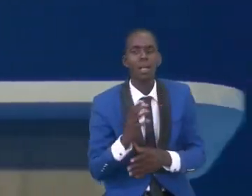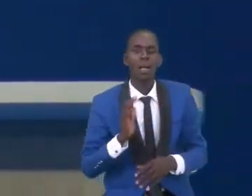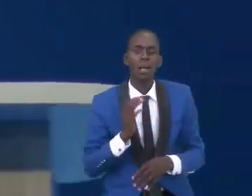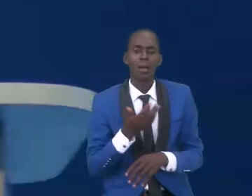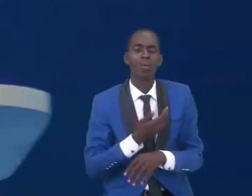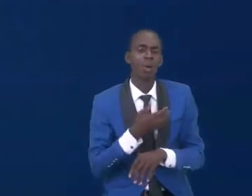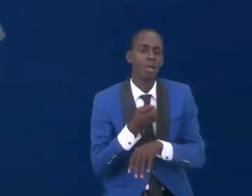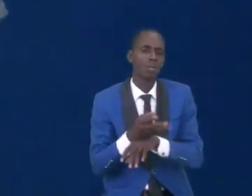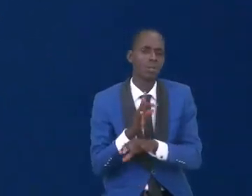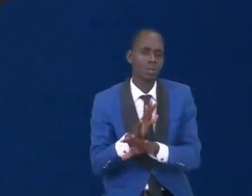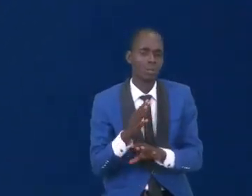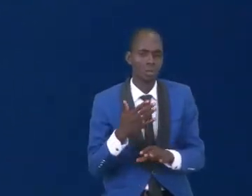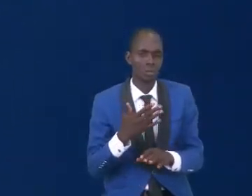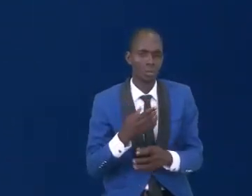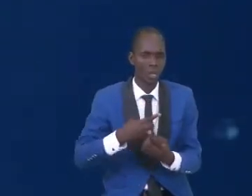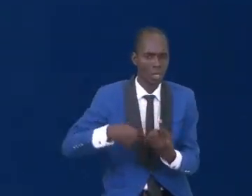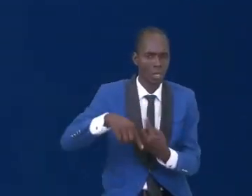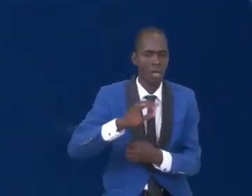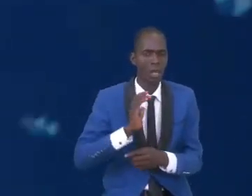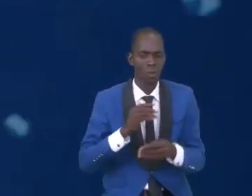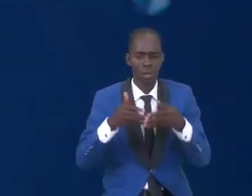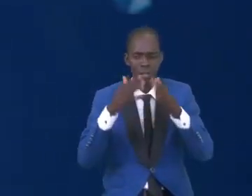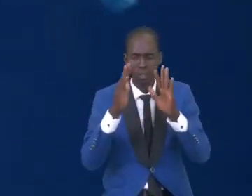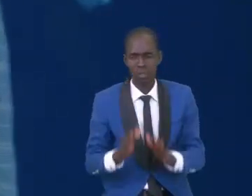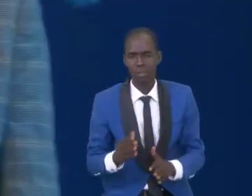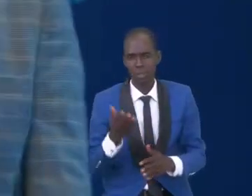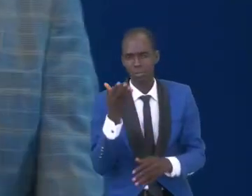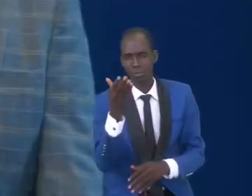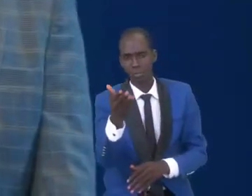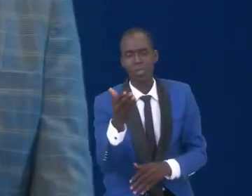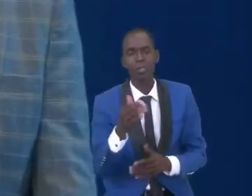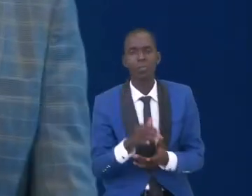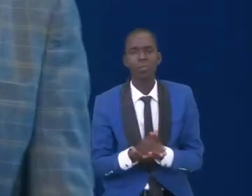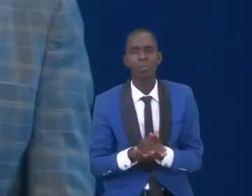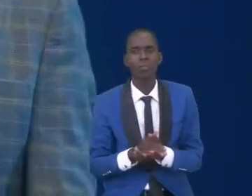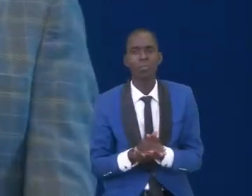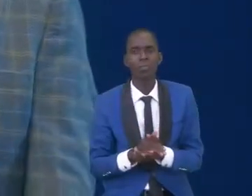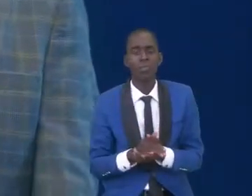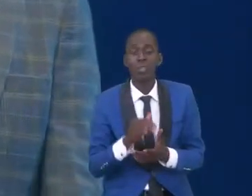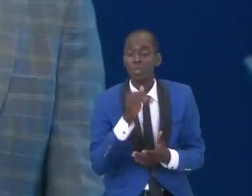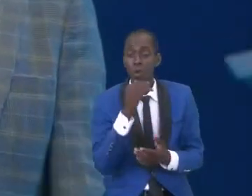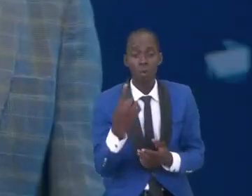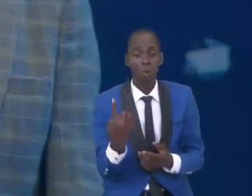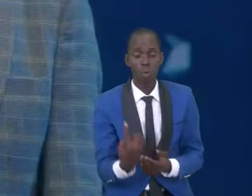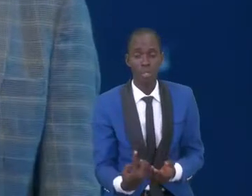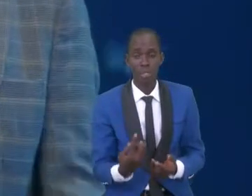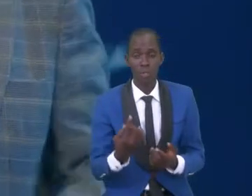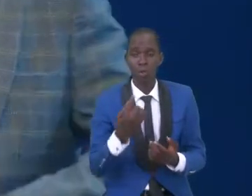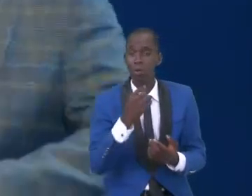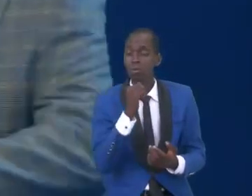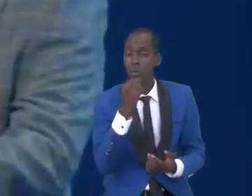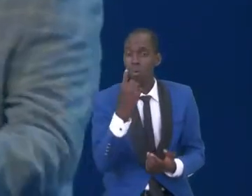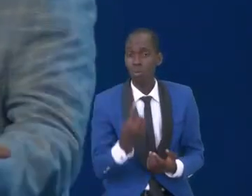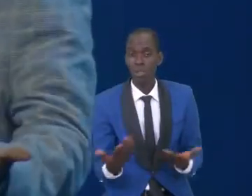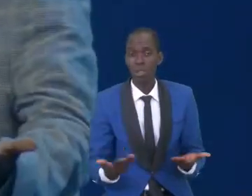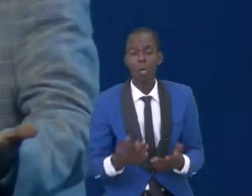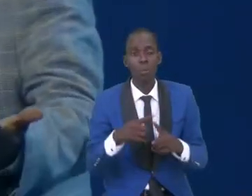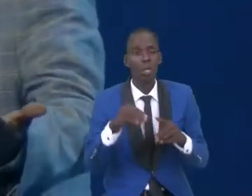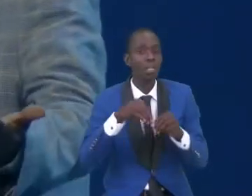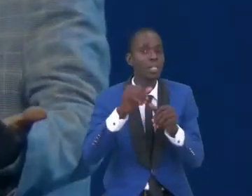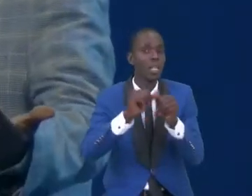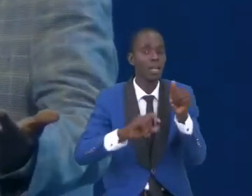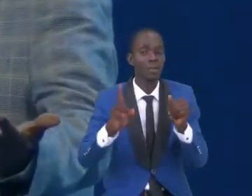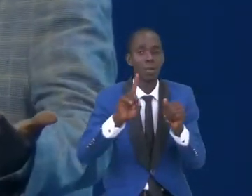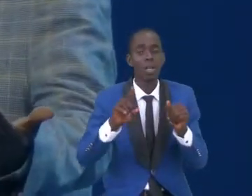there, our ushers there, not only here, in every congregation, as we